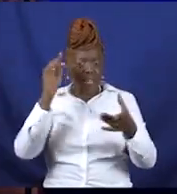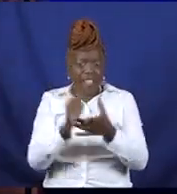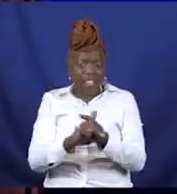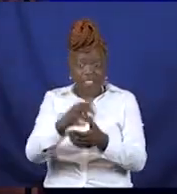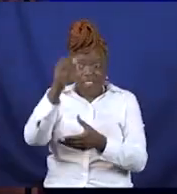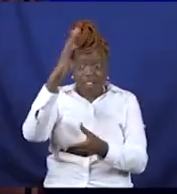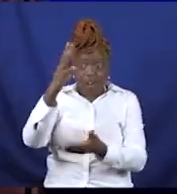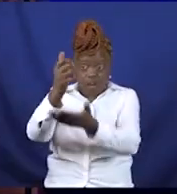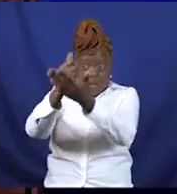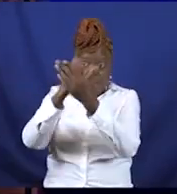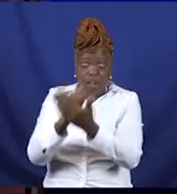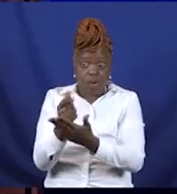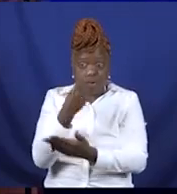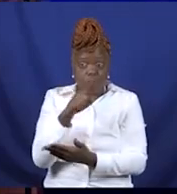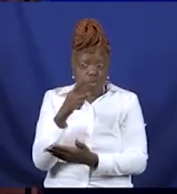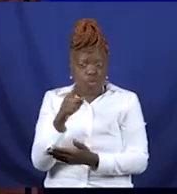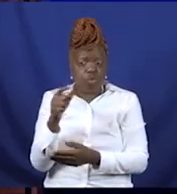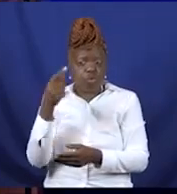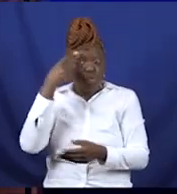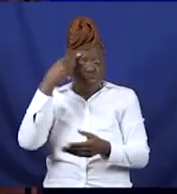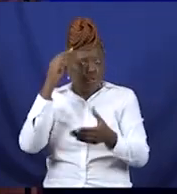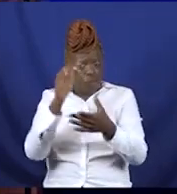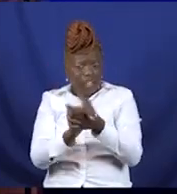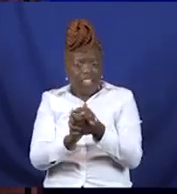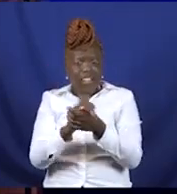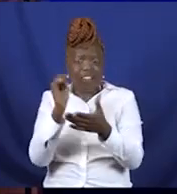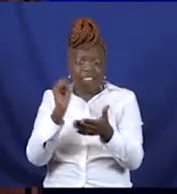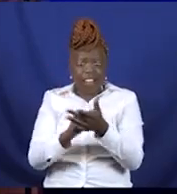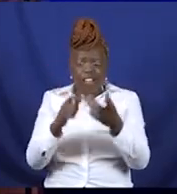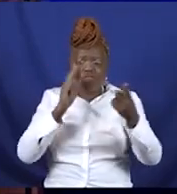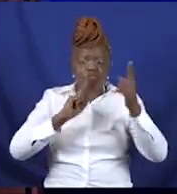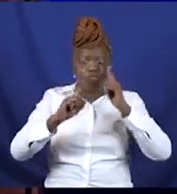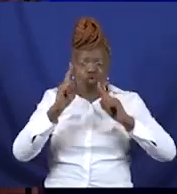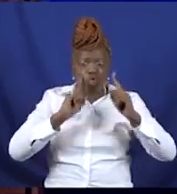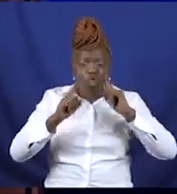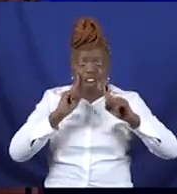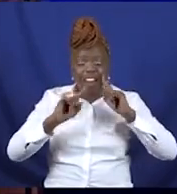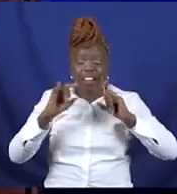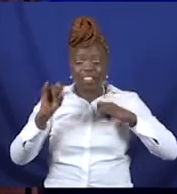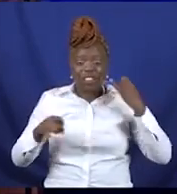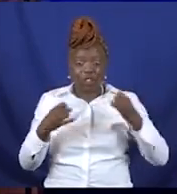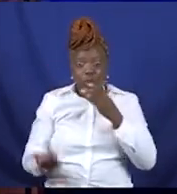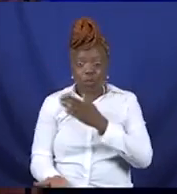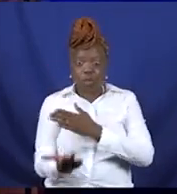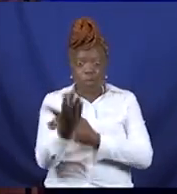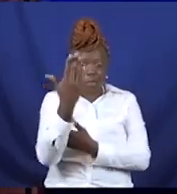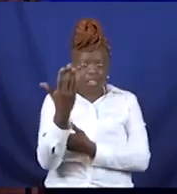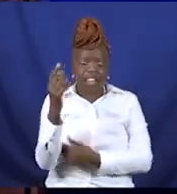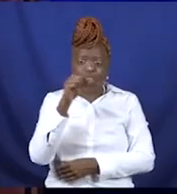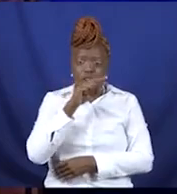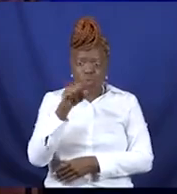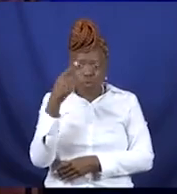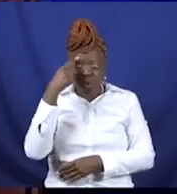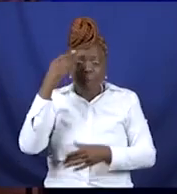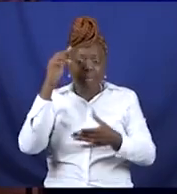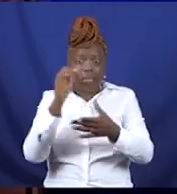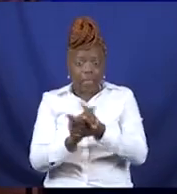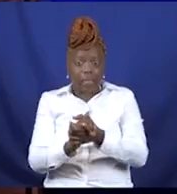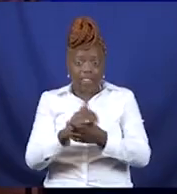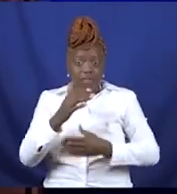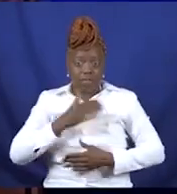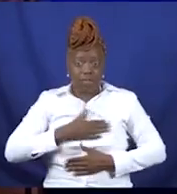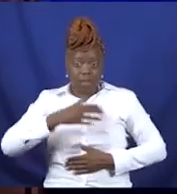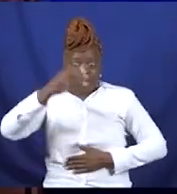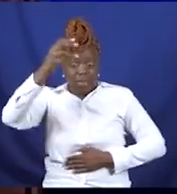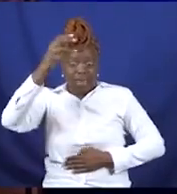by Christ Jesus? Do you believe that even if weeping endures for a night, joy will come in the morning? Do you believe that my God shall